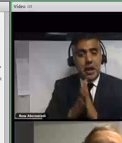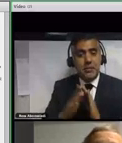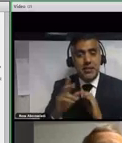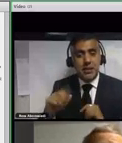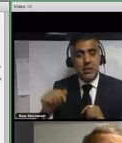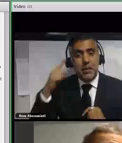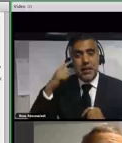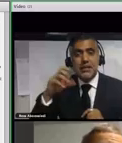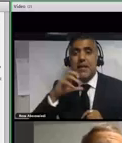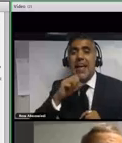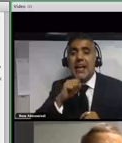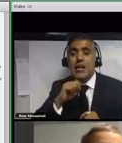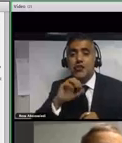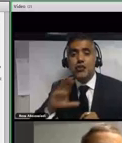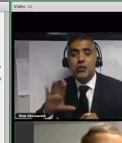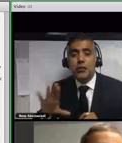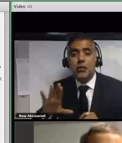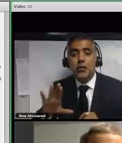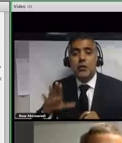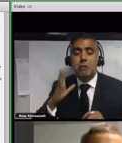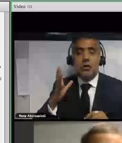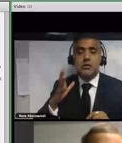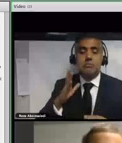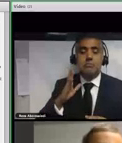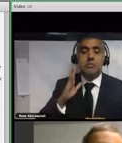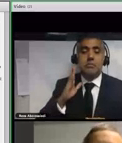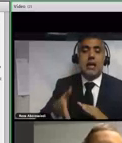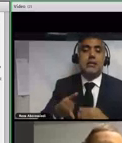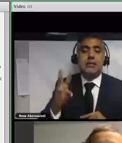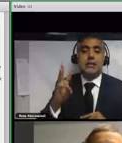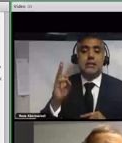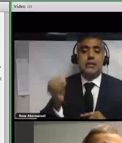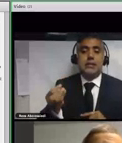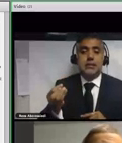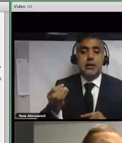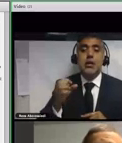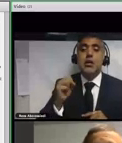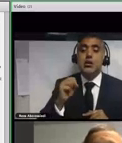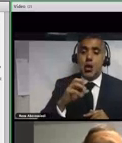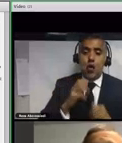reasons once they pass the age of 60. So a